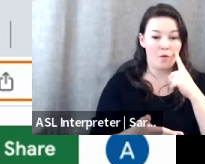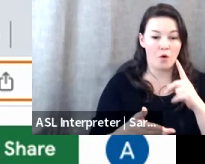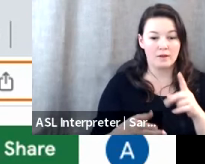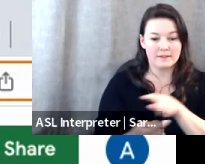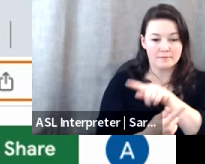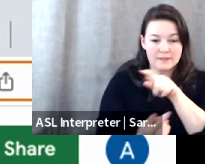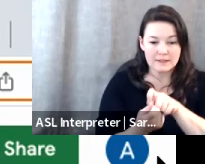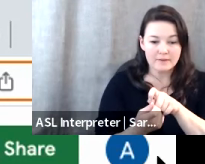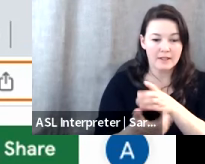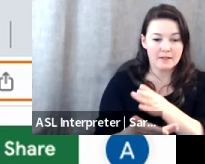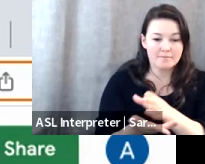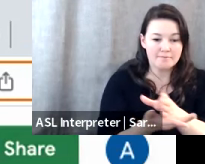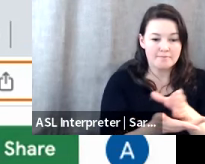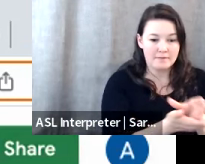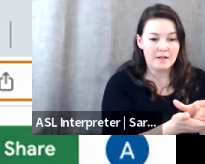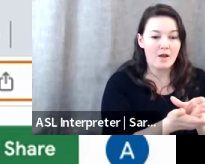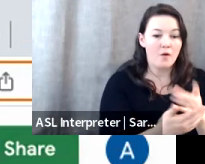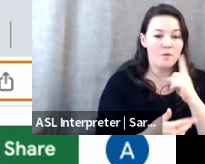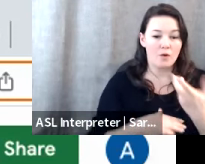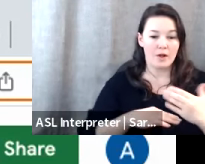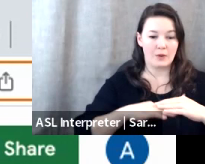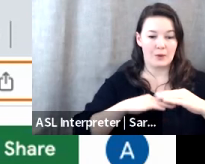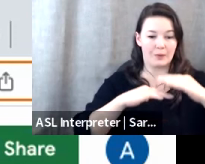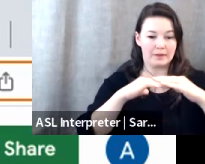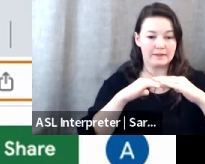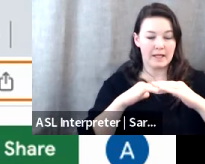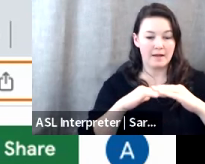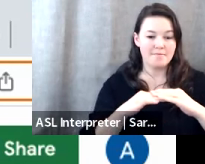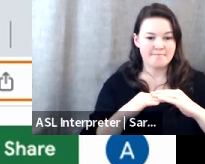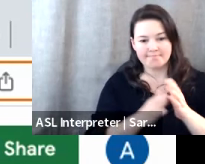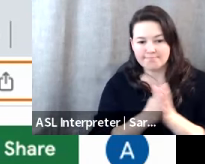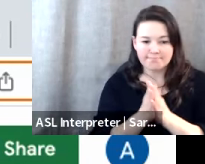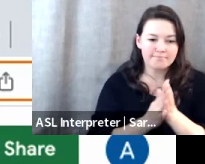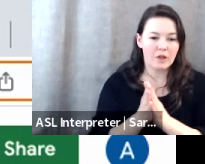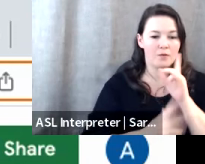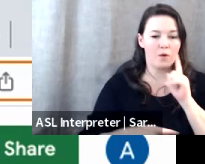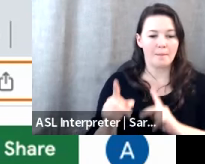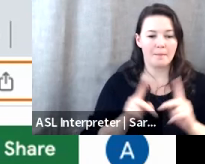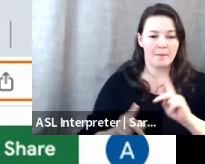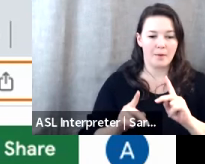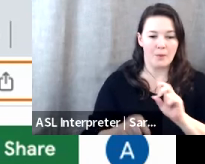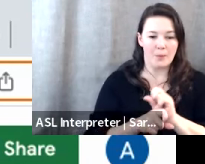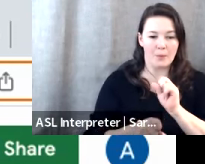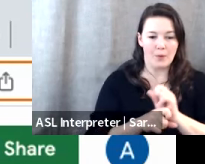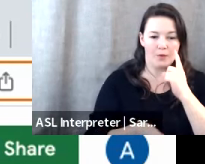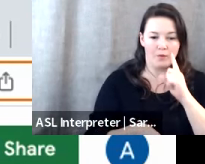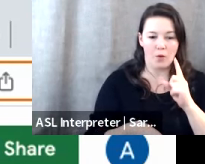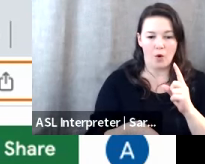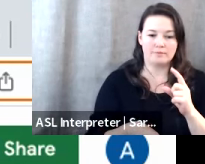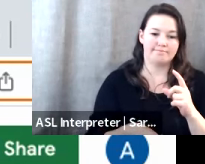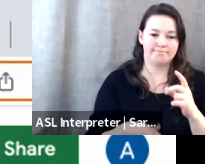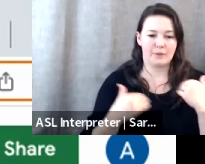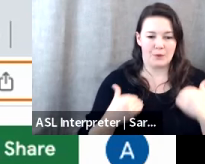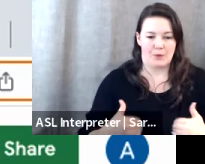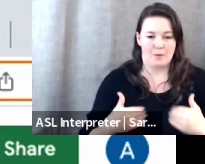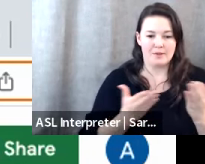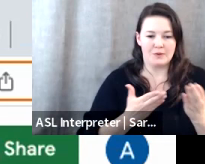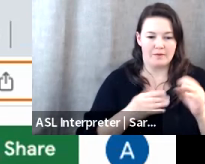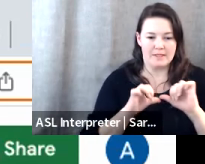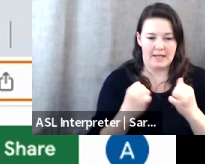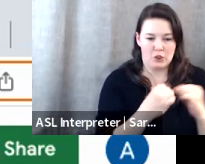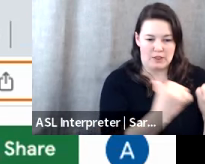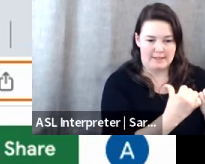healthcare, schools, childcare, and other agencies. El que sigue es tener fondos para lo que son pagos